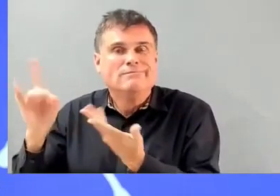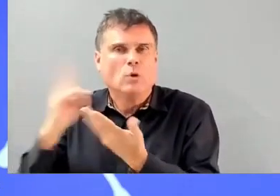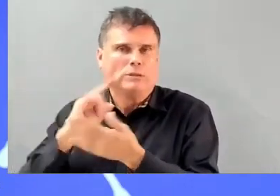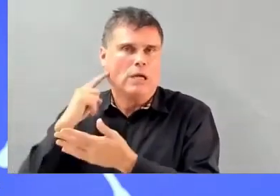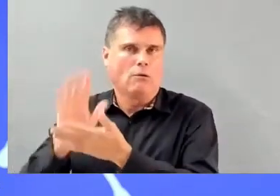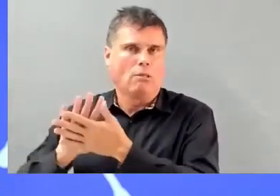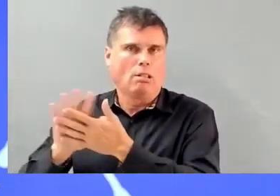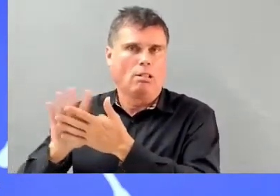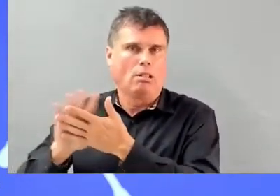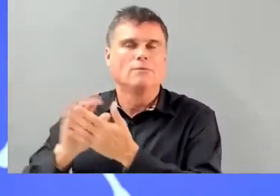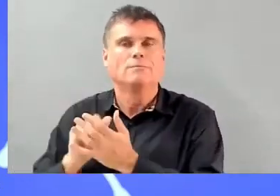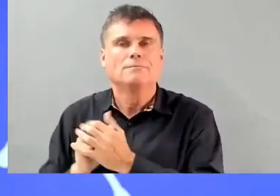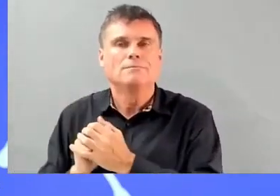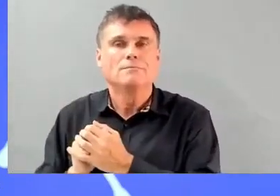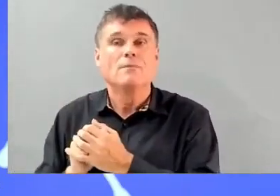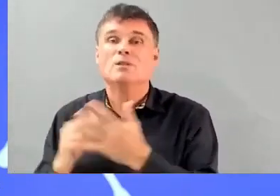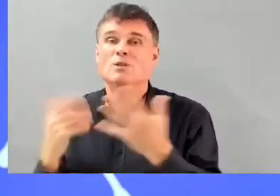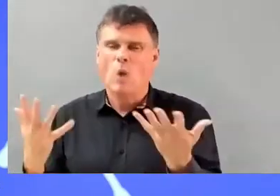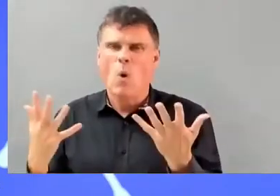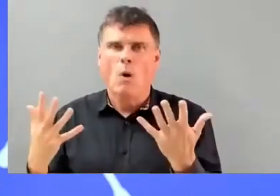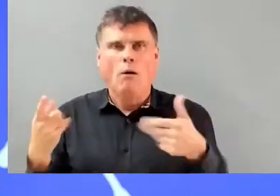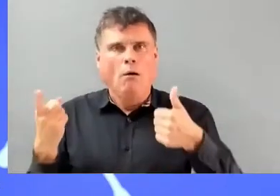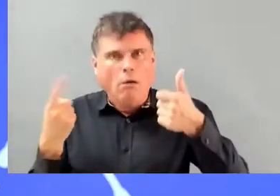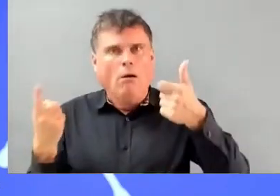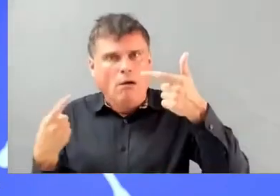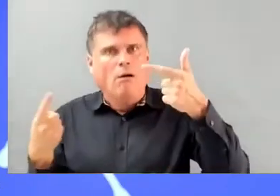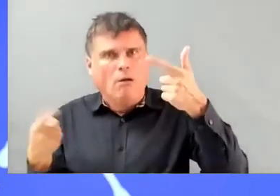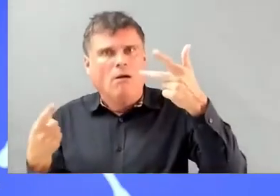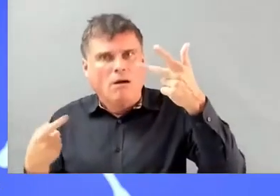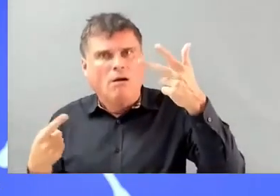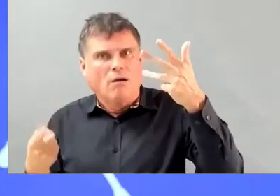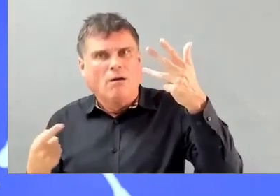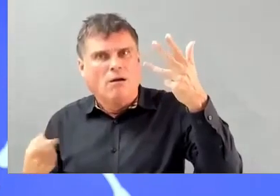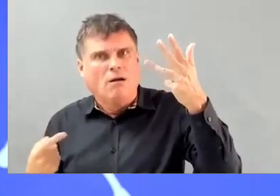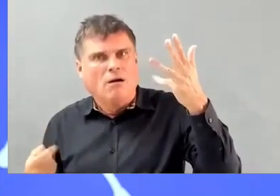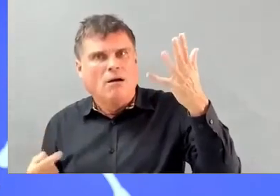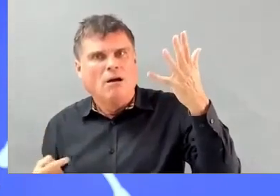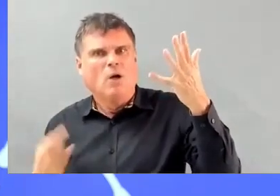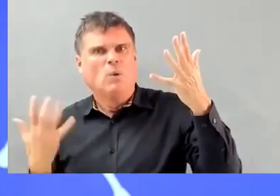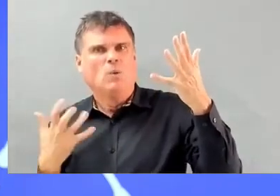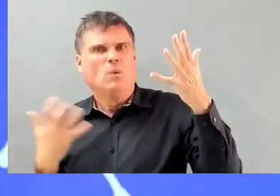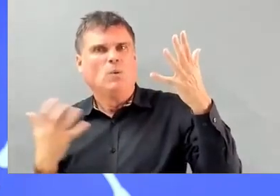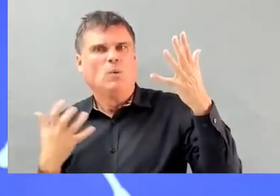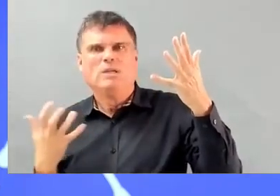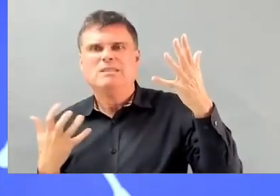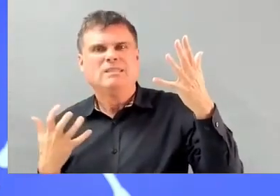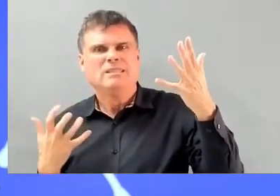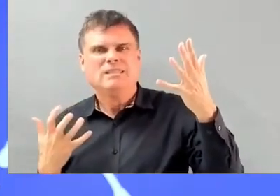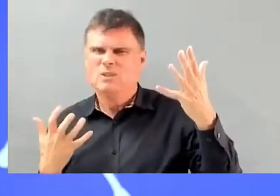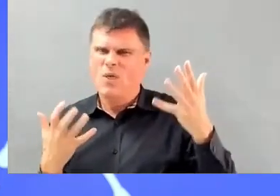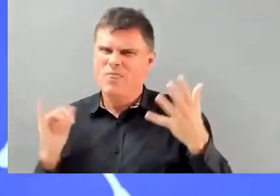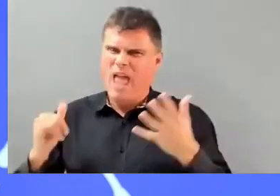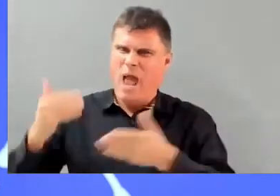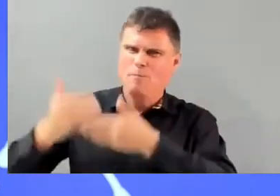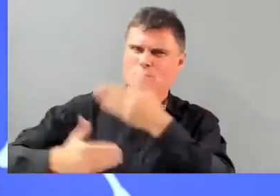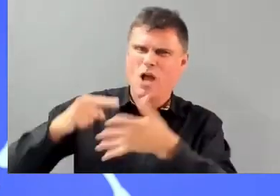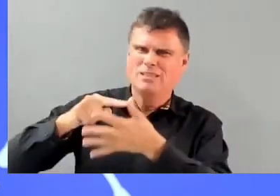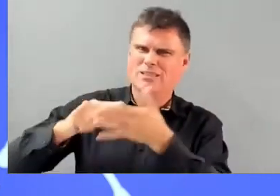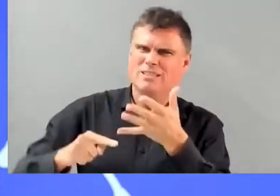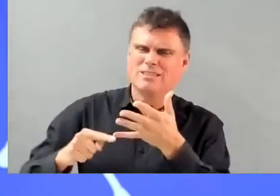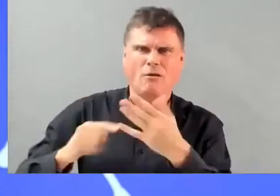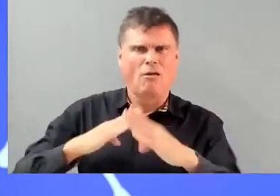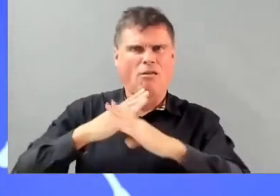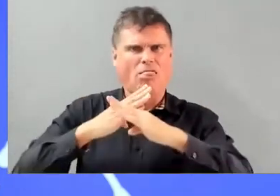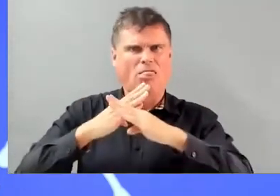altogether. So aside from being able to begin that process in their home country, have there been other